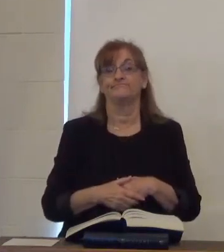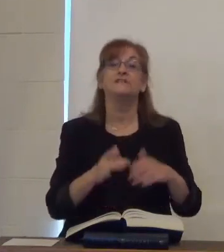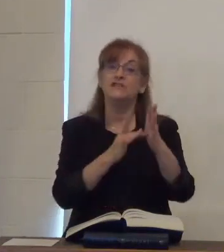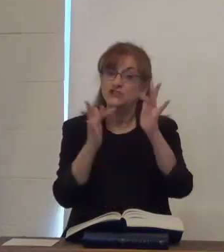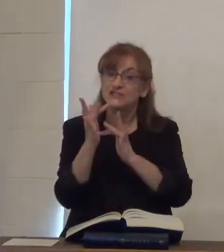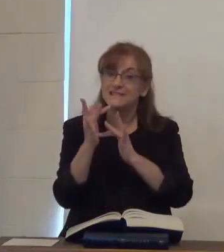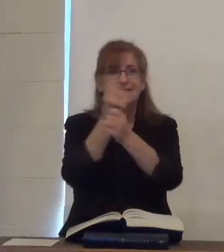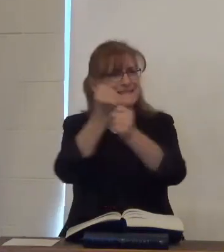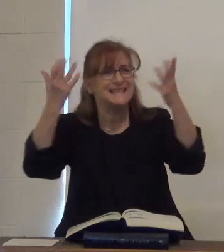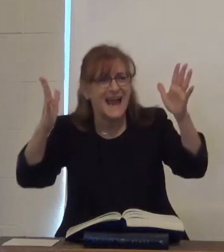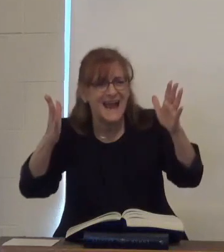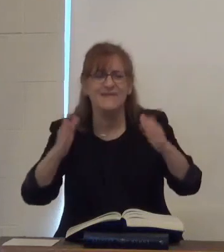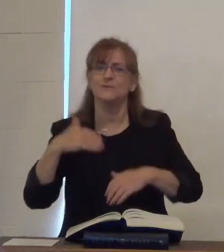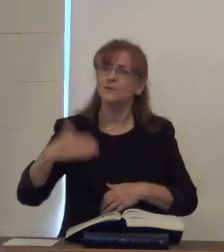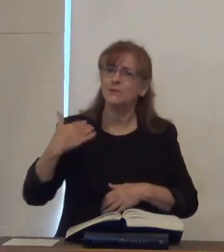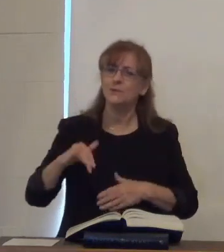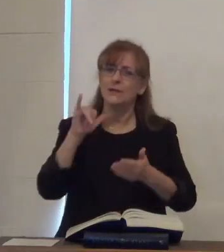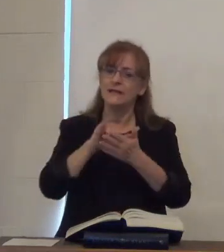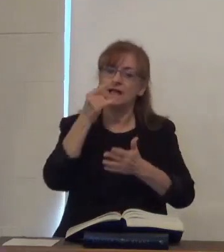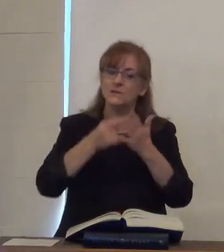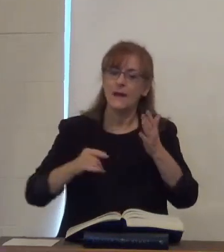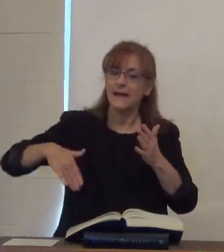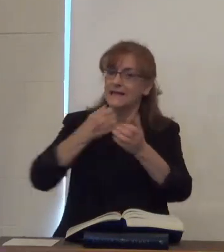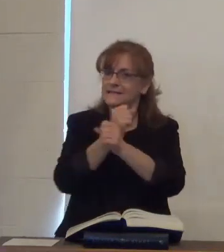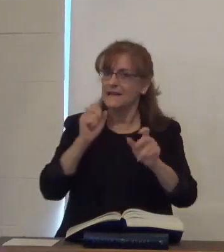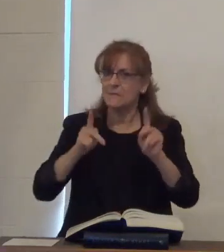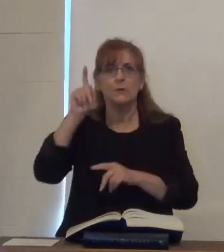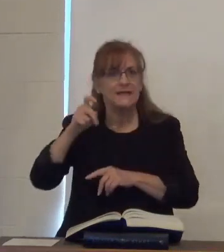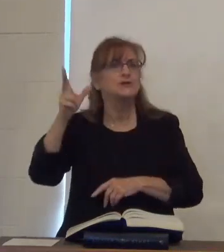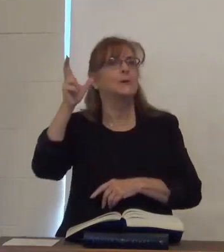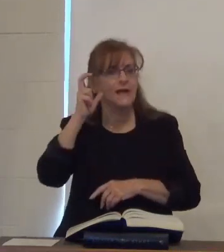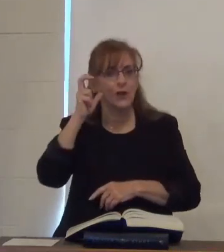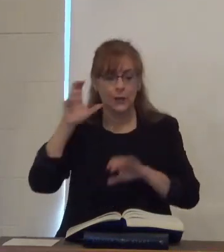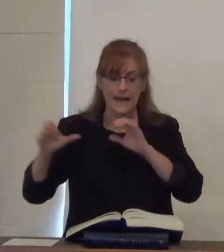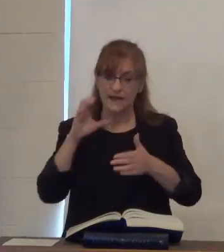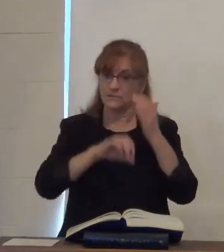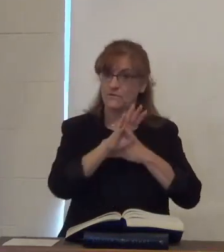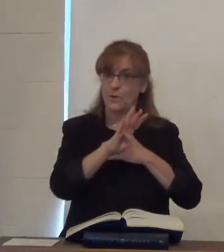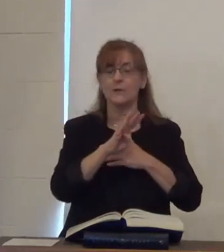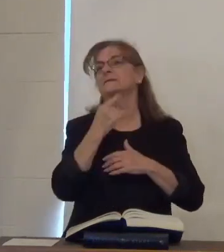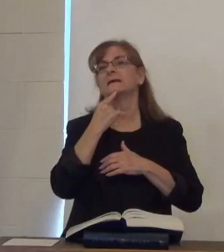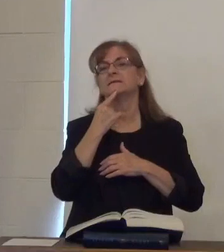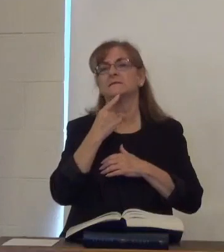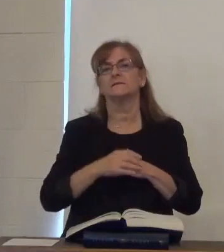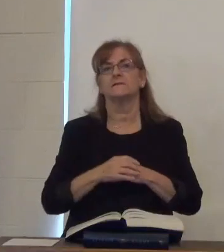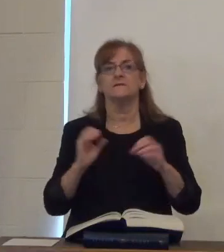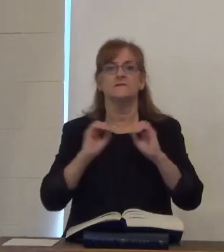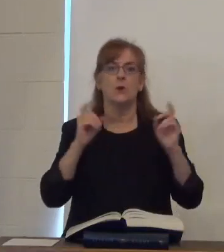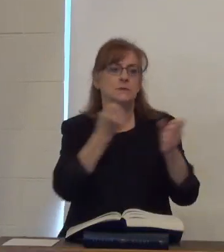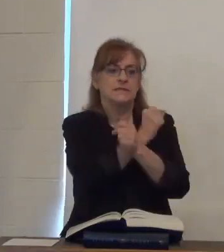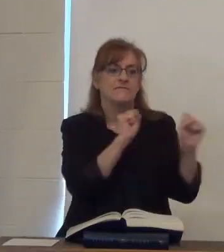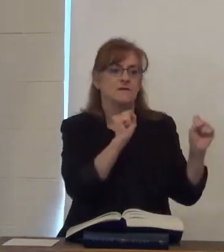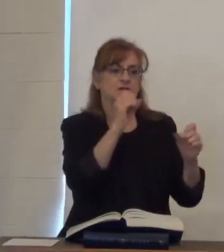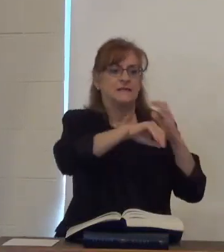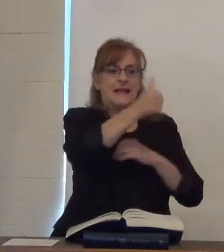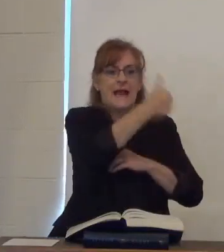Jesus saves. That's what the lost people need to hear. Acts 4:12 says, "Neither is there salvation in any